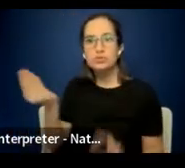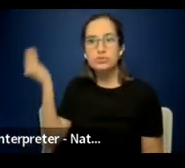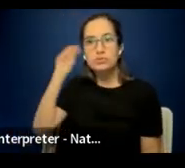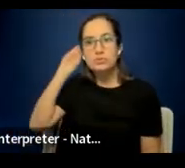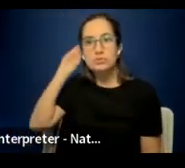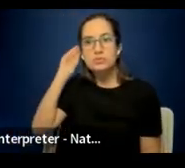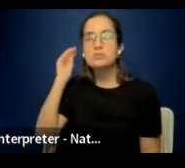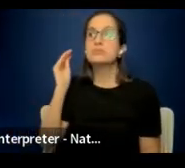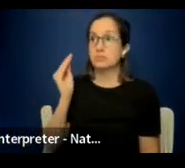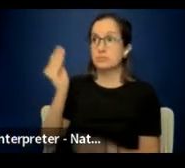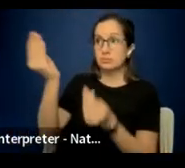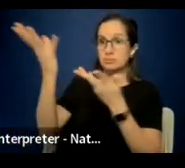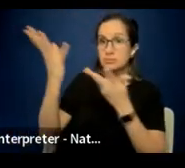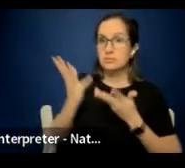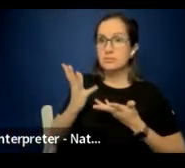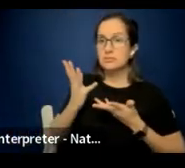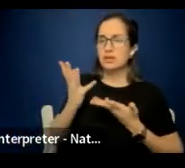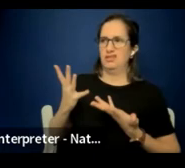for that next time.